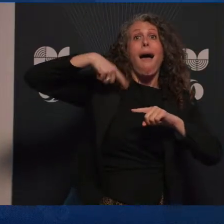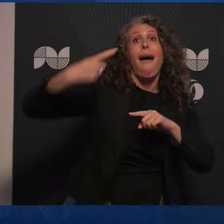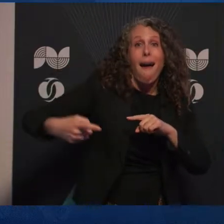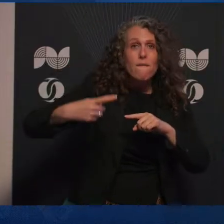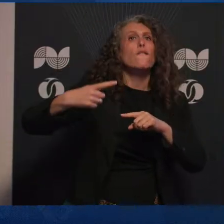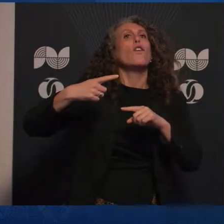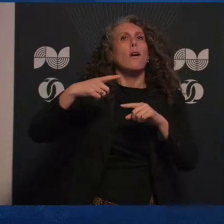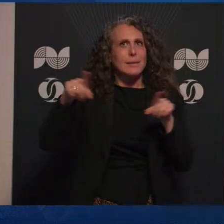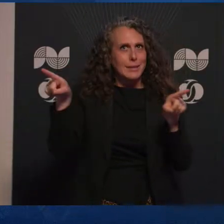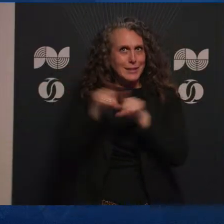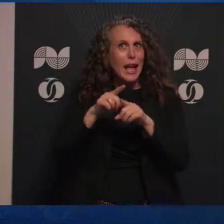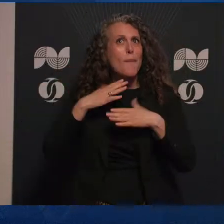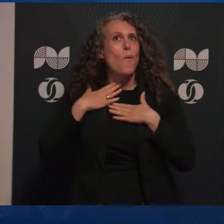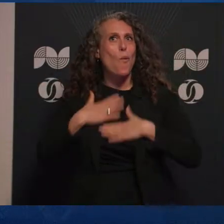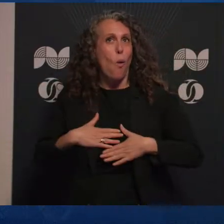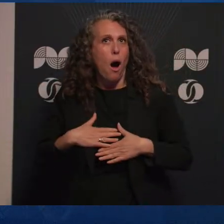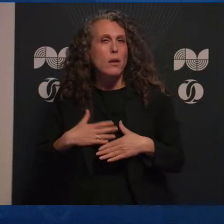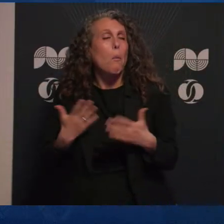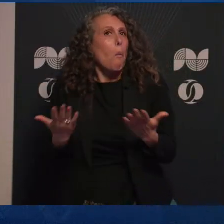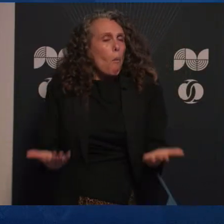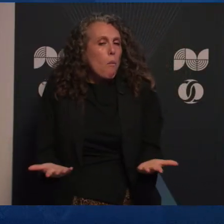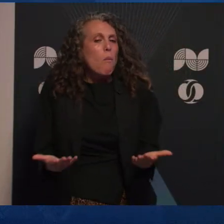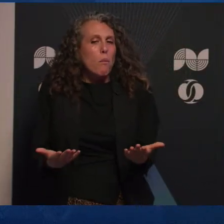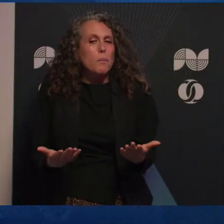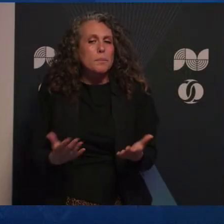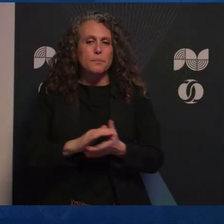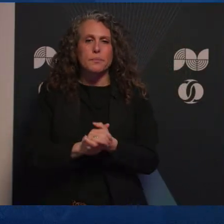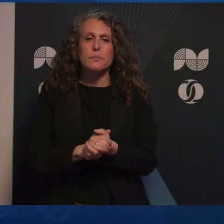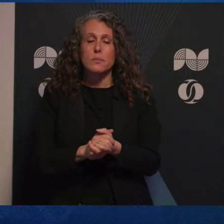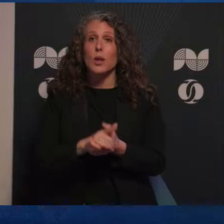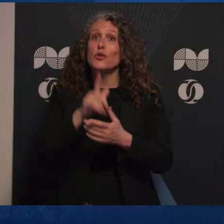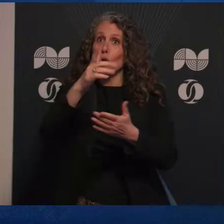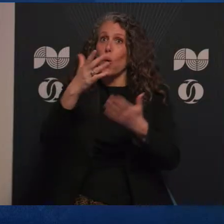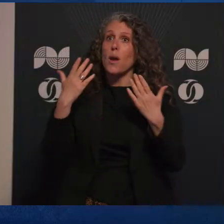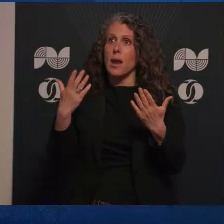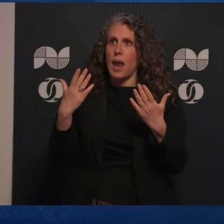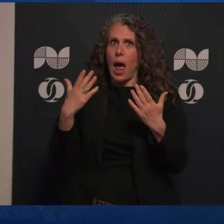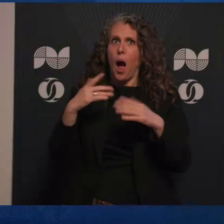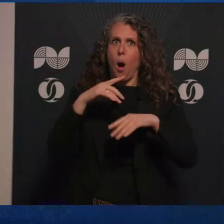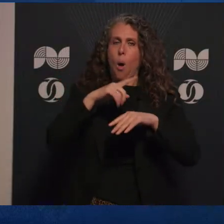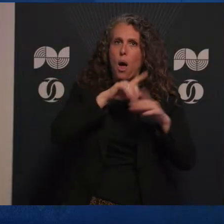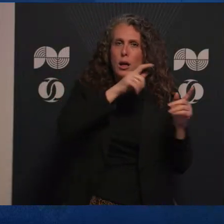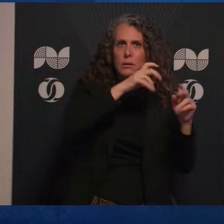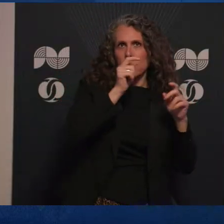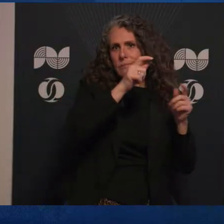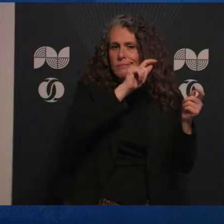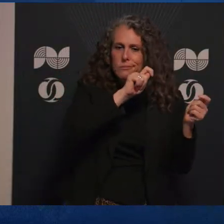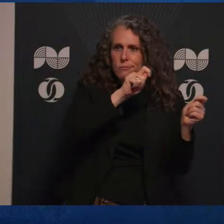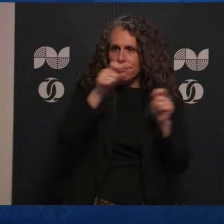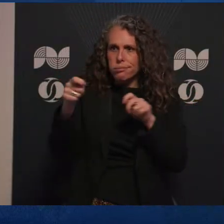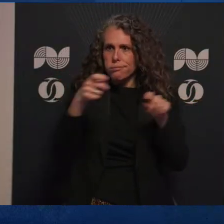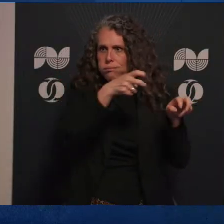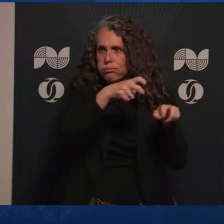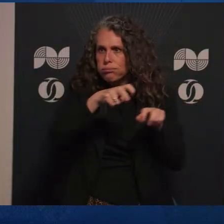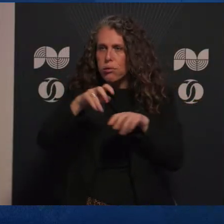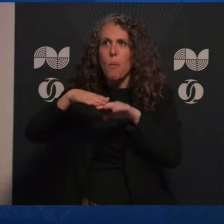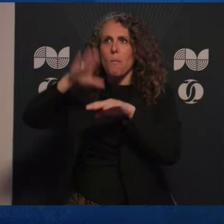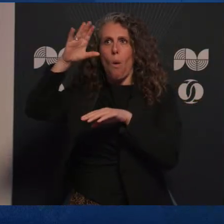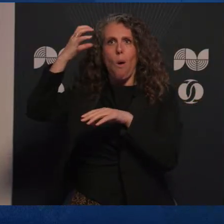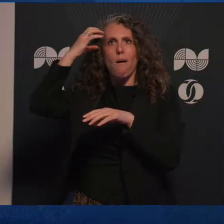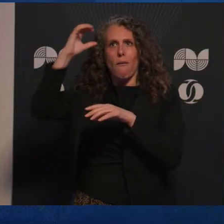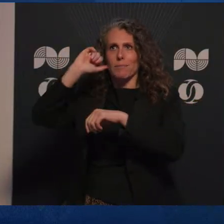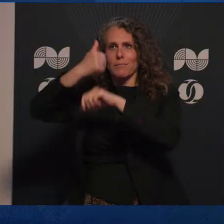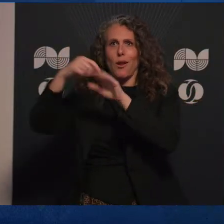government intervention. This return to state intervention is happening with the blessing of